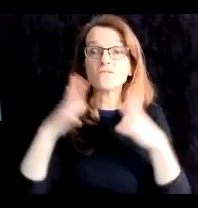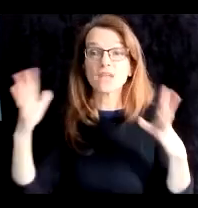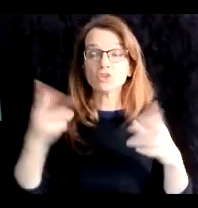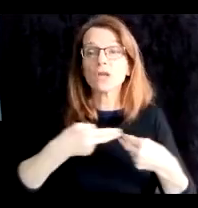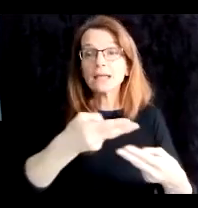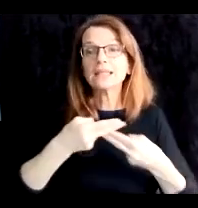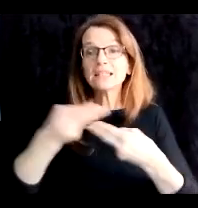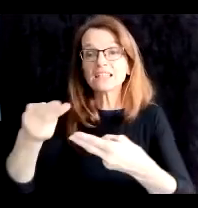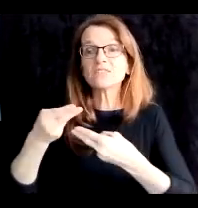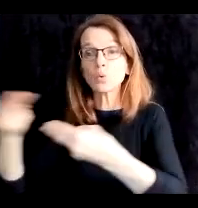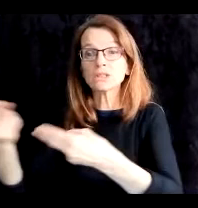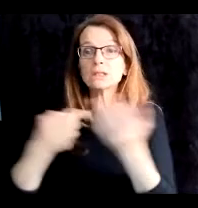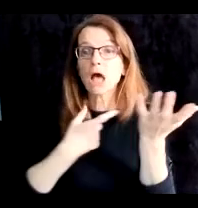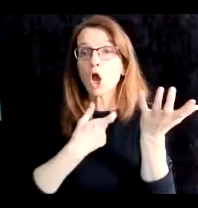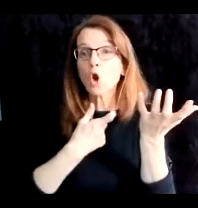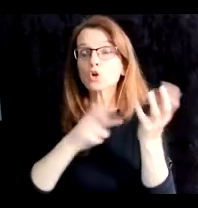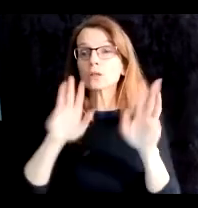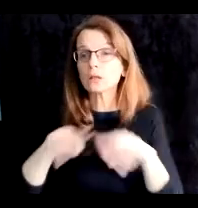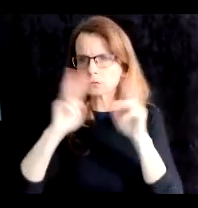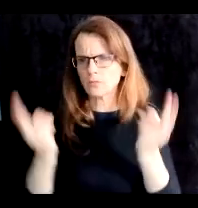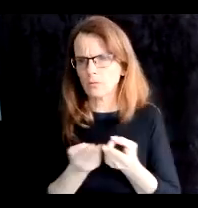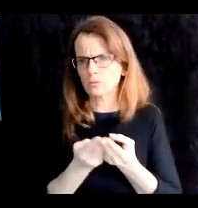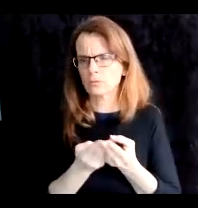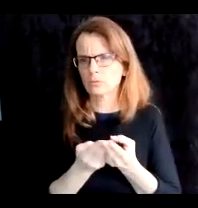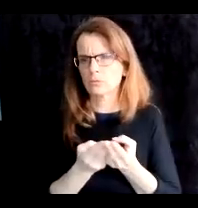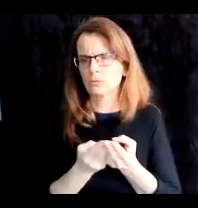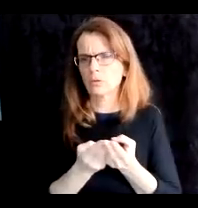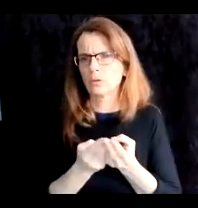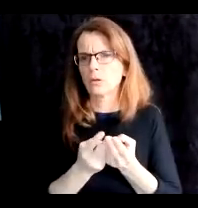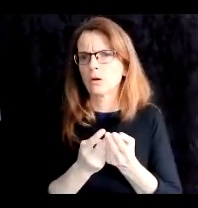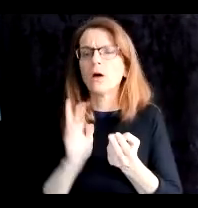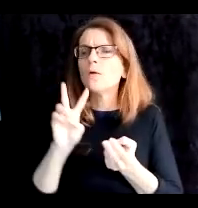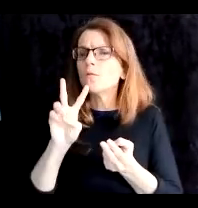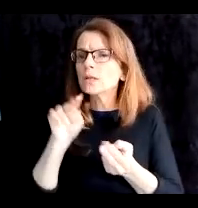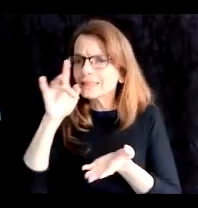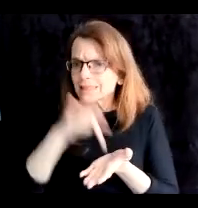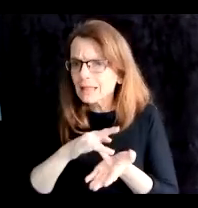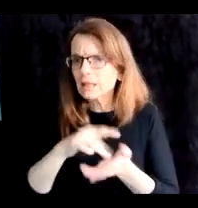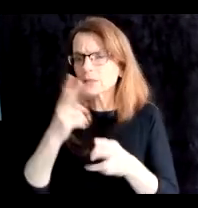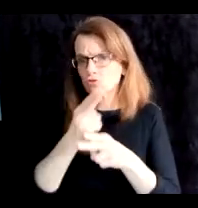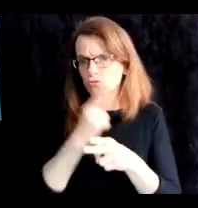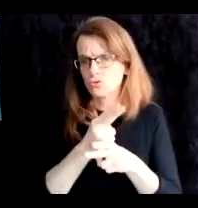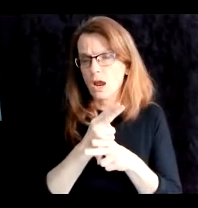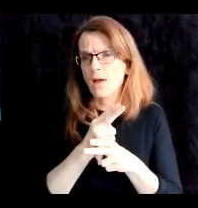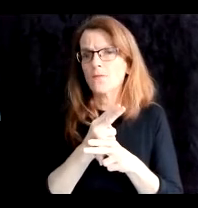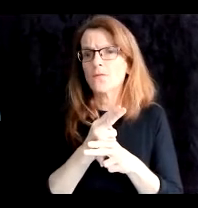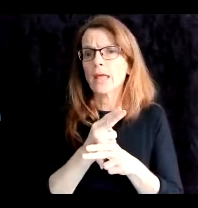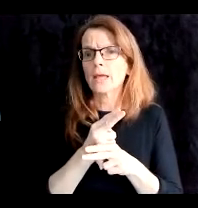euros export to the countries that are heavily involved in the wars in Yemen.